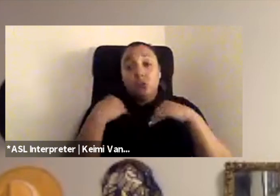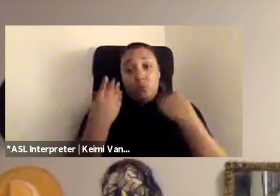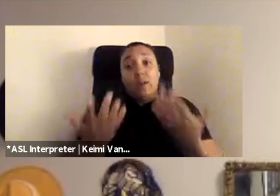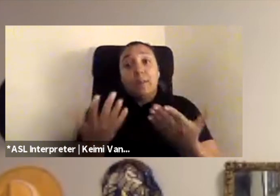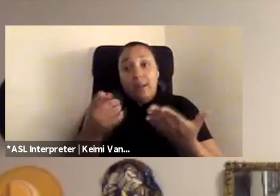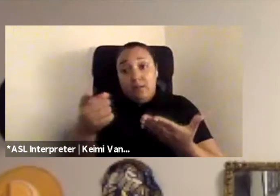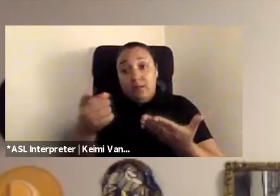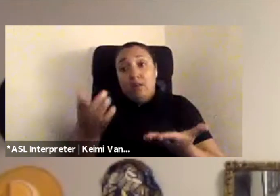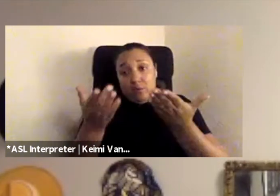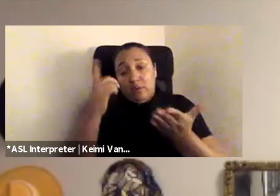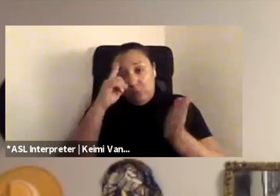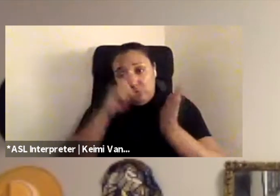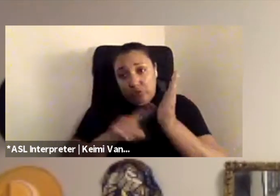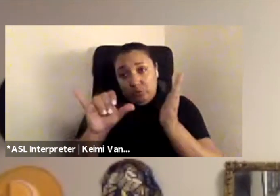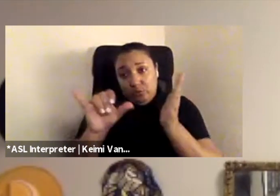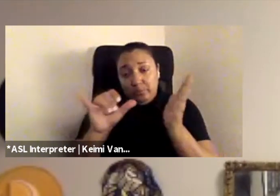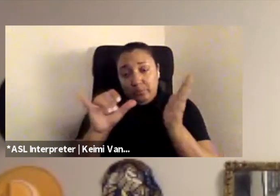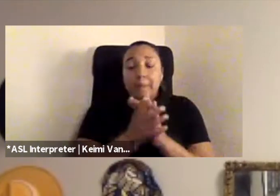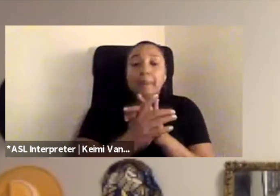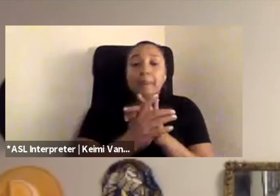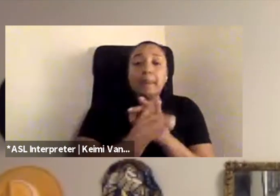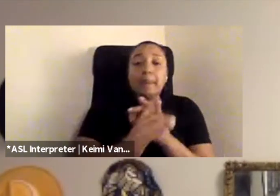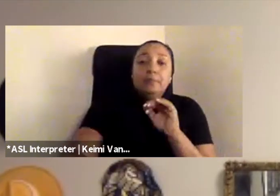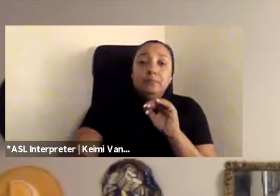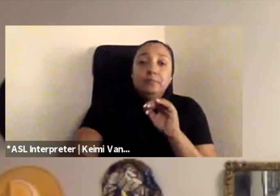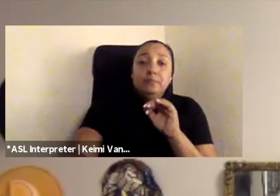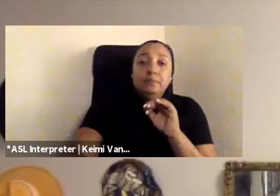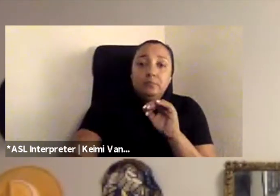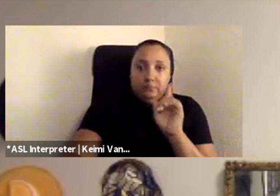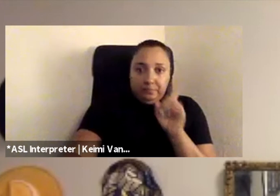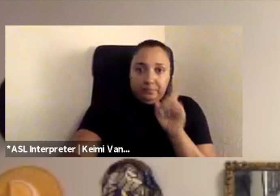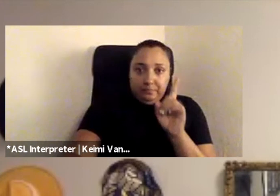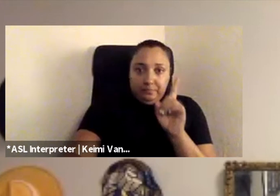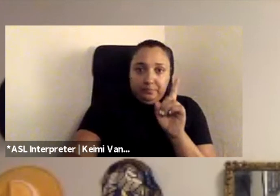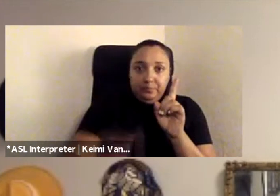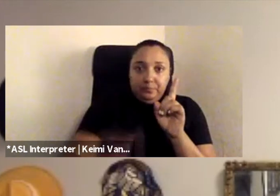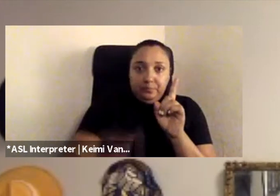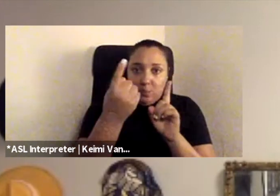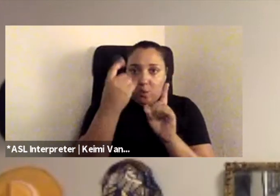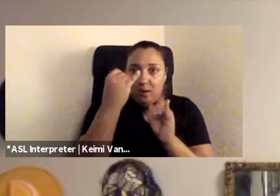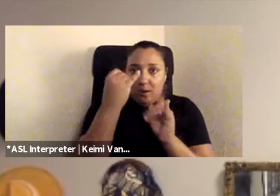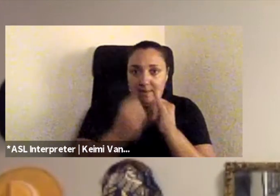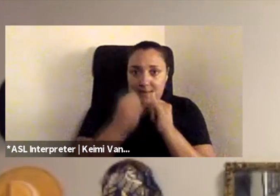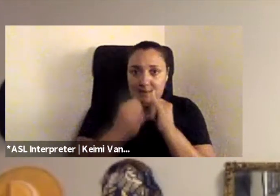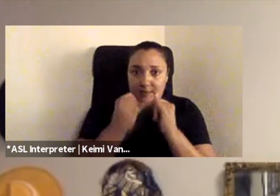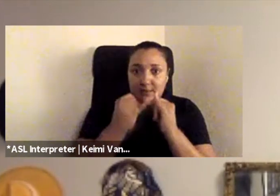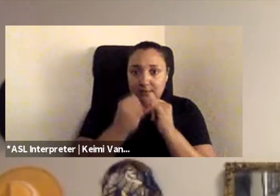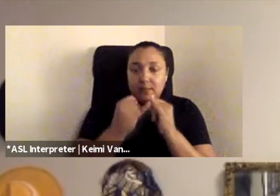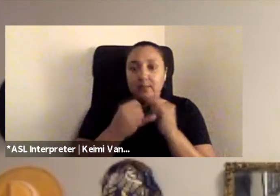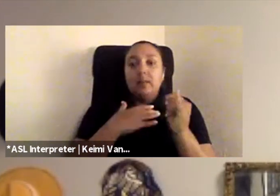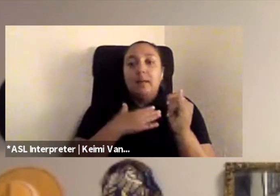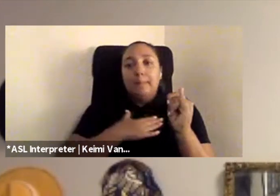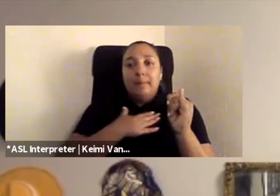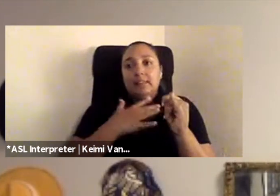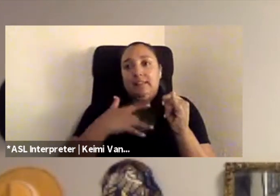well. I am going to conclude. The only last thing that I will say is please feel free to unmute